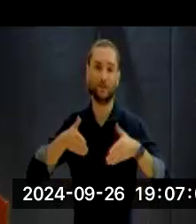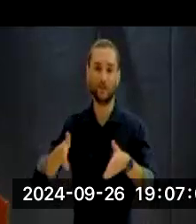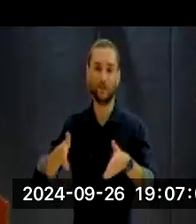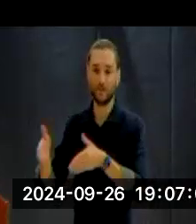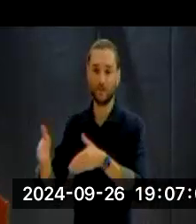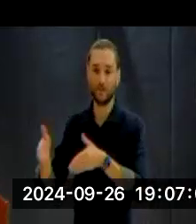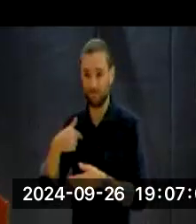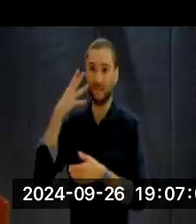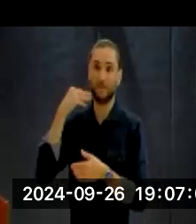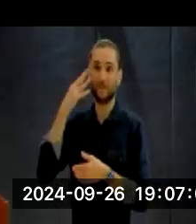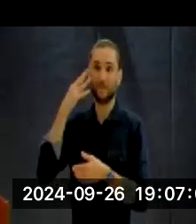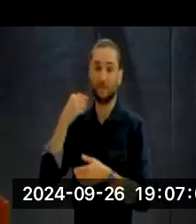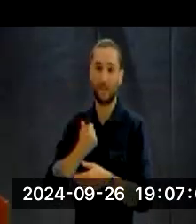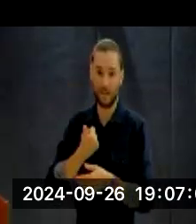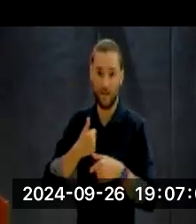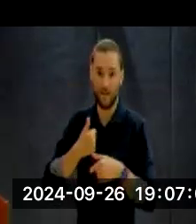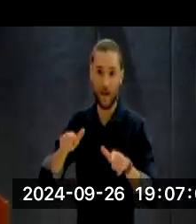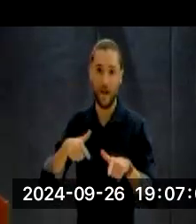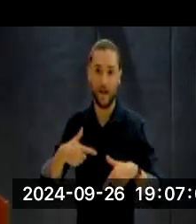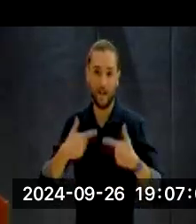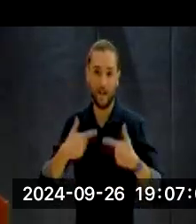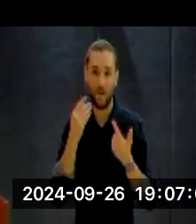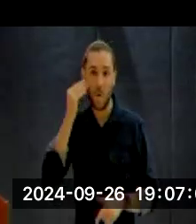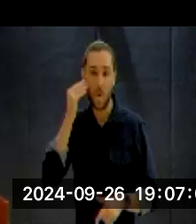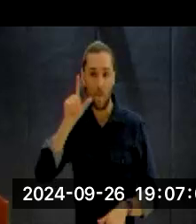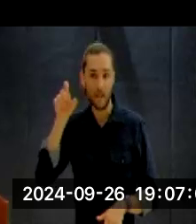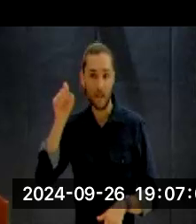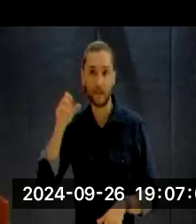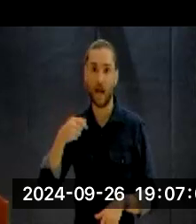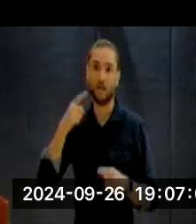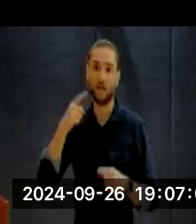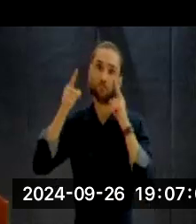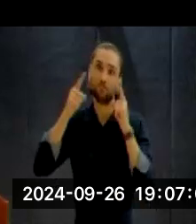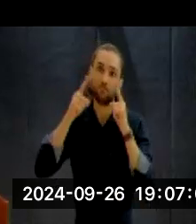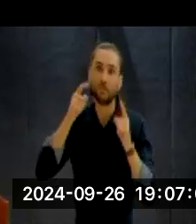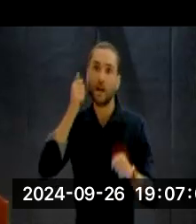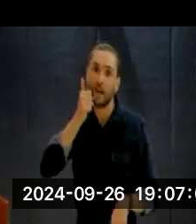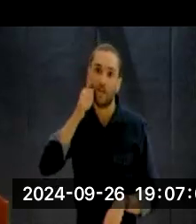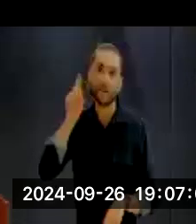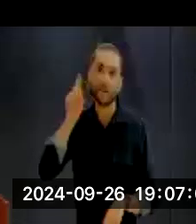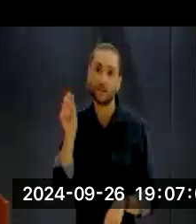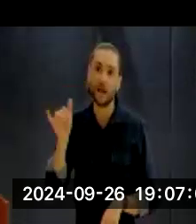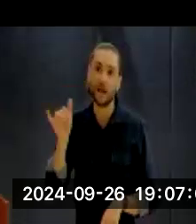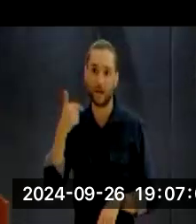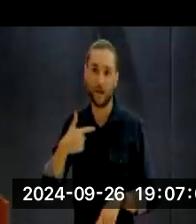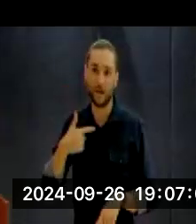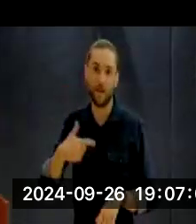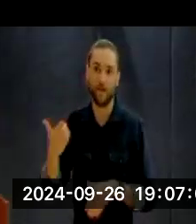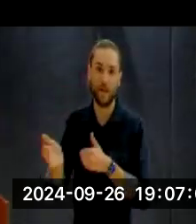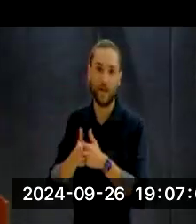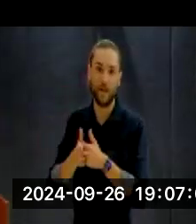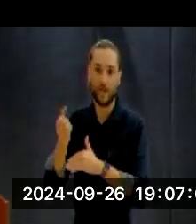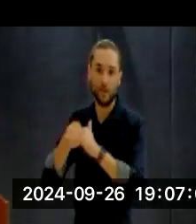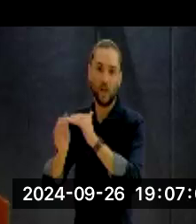this myself while I lived homeless. I also witnessed it every day, living adjacent to one of our major shelters, watching people